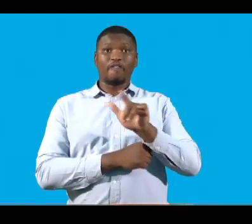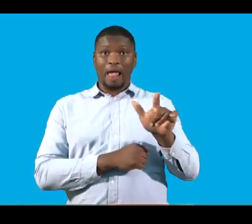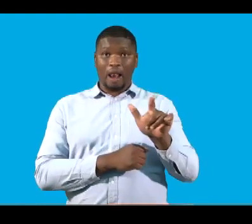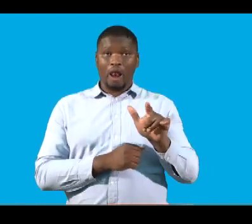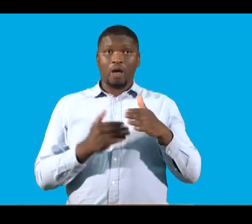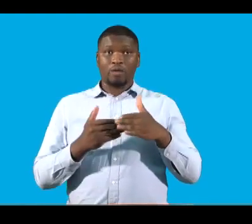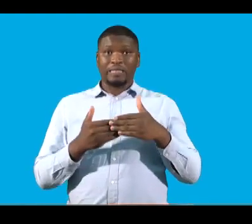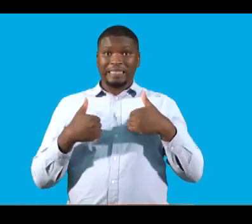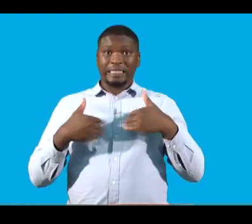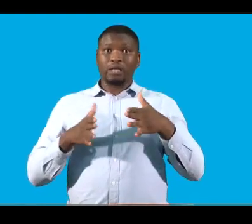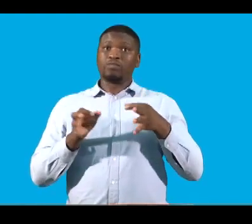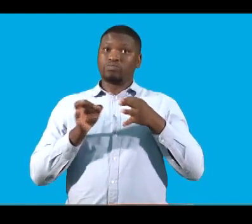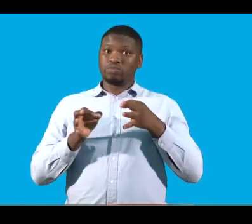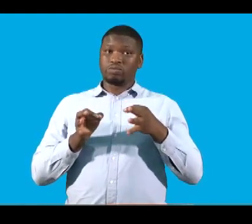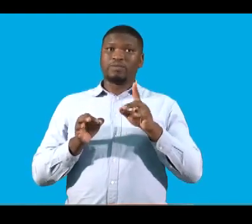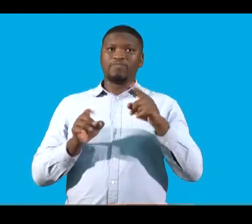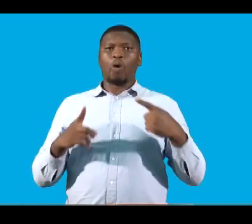novel's opening, the